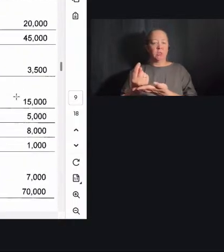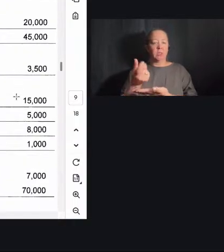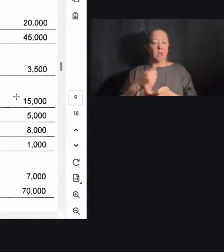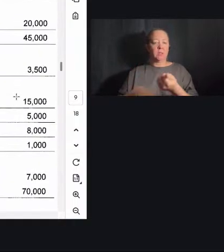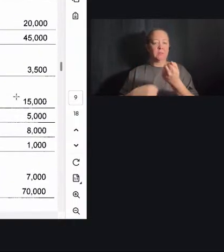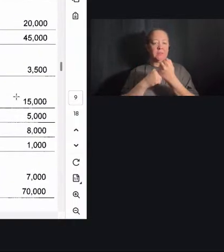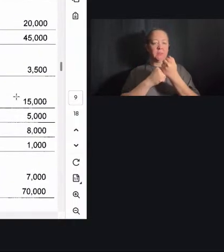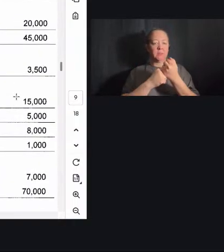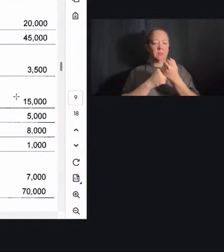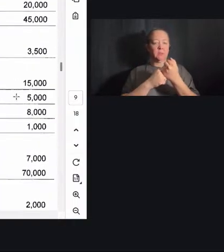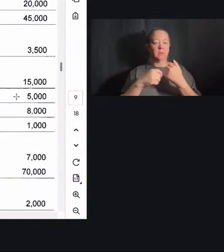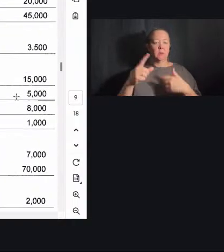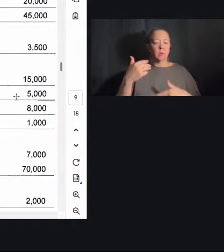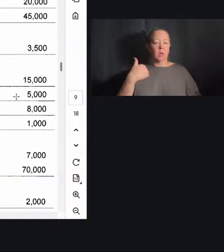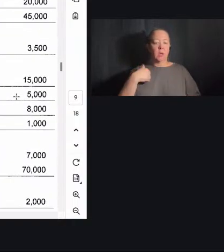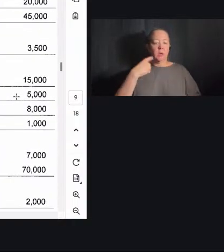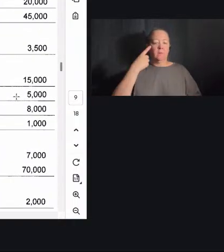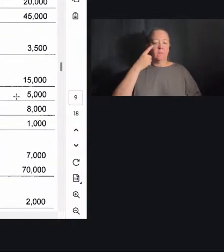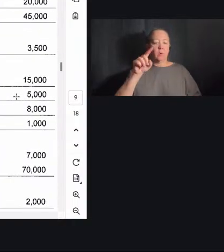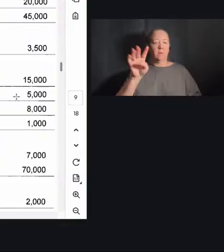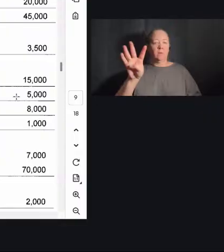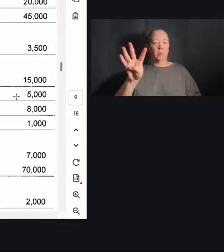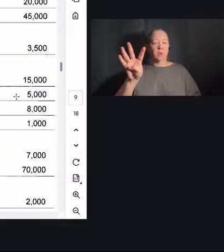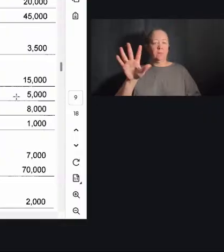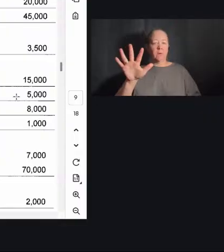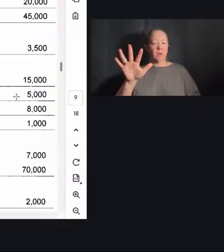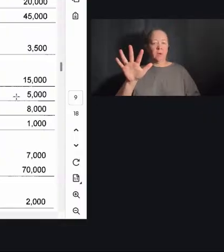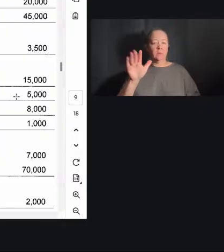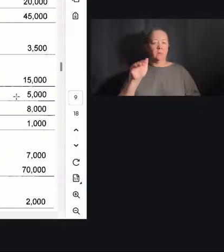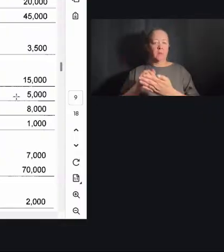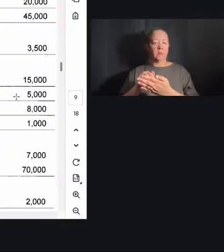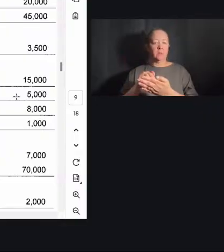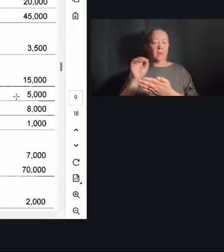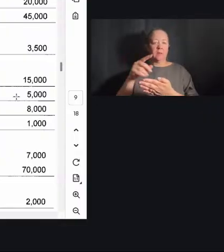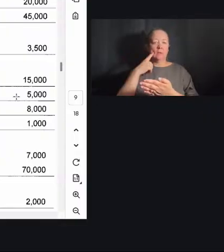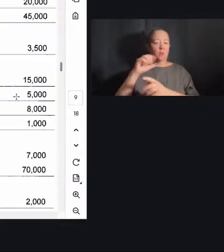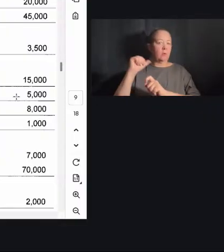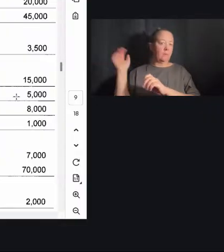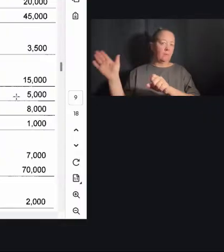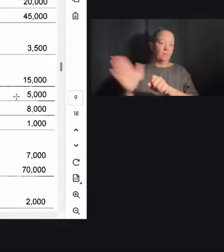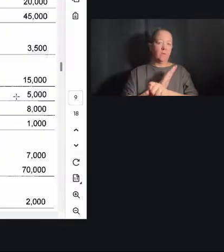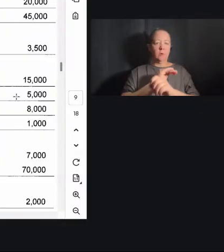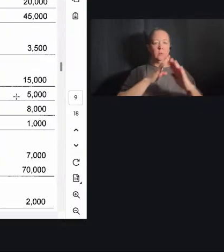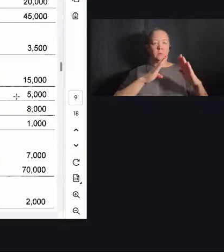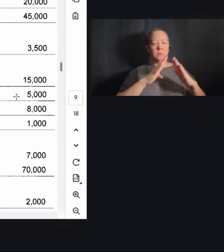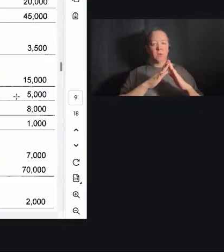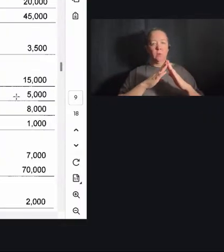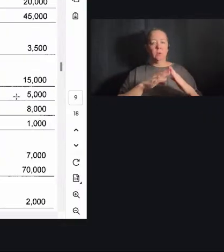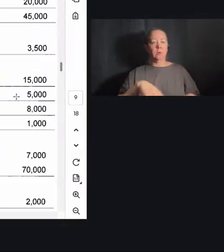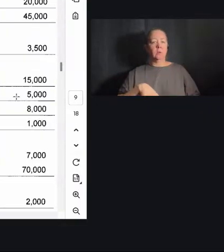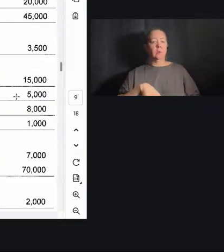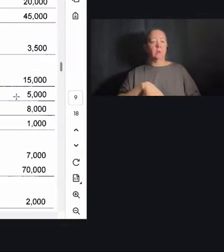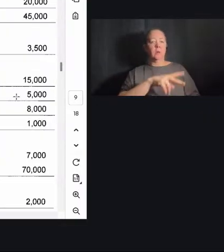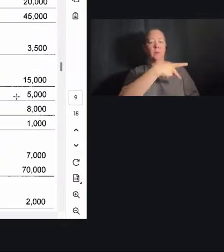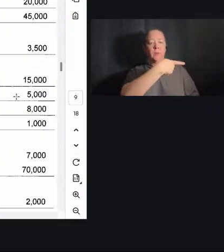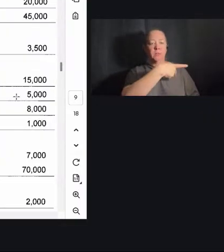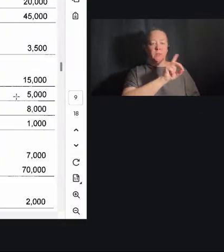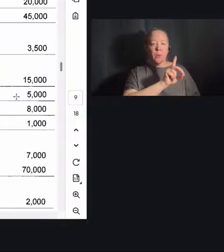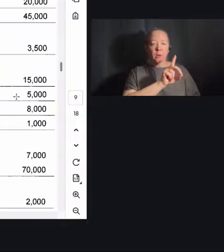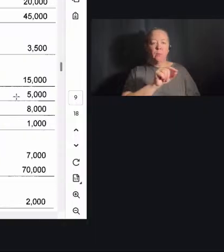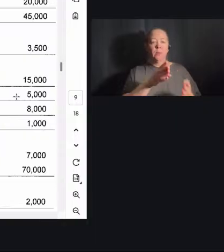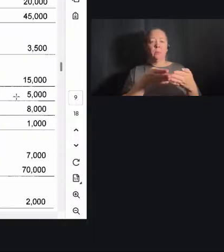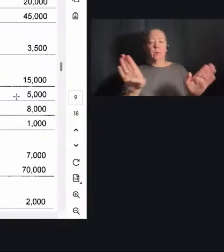the entire town. So Public Works, Police Department, and General